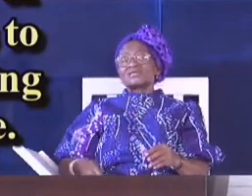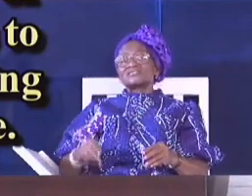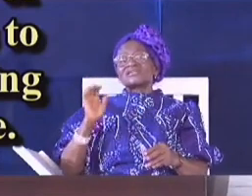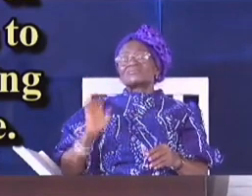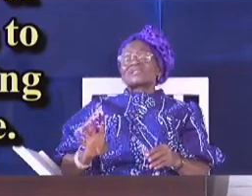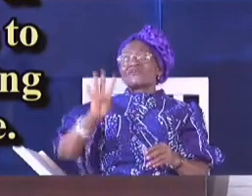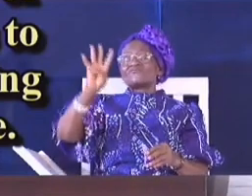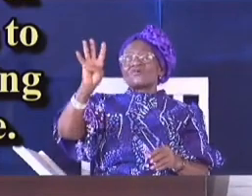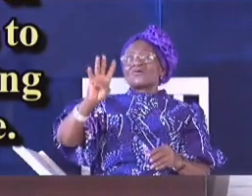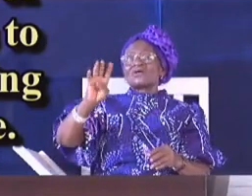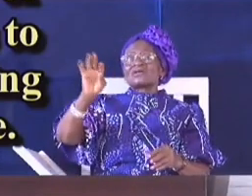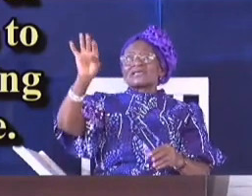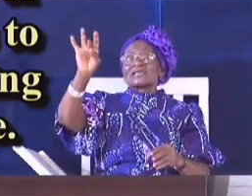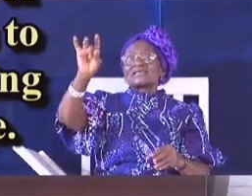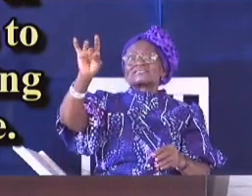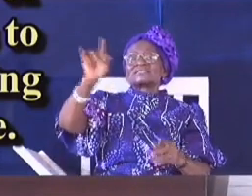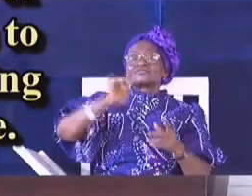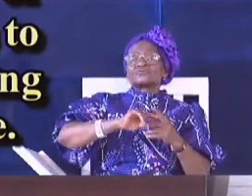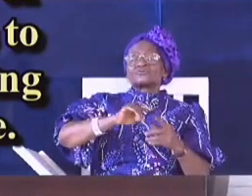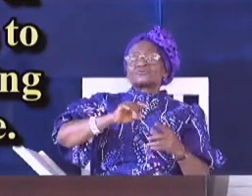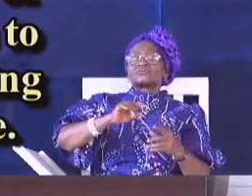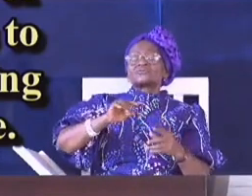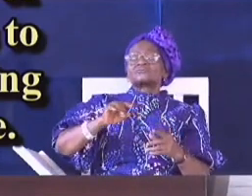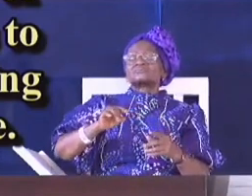4, 18 to 37.